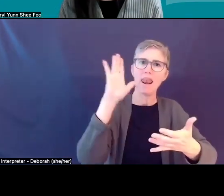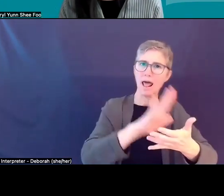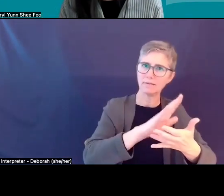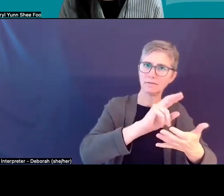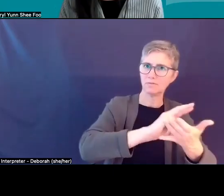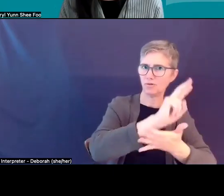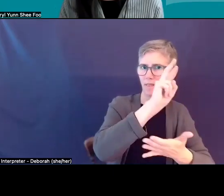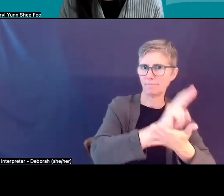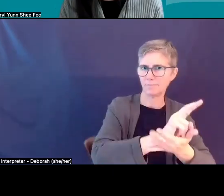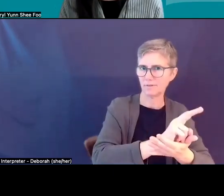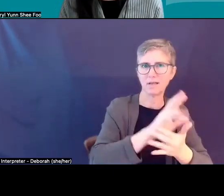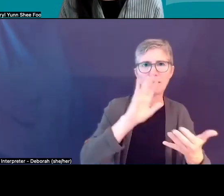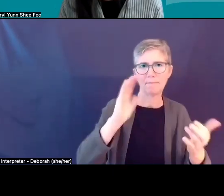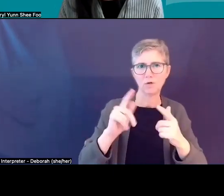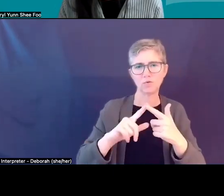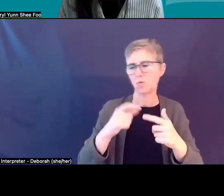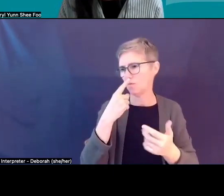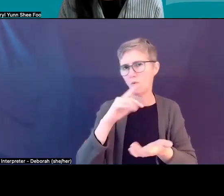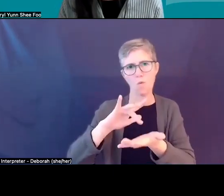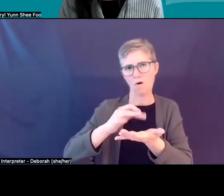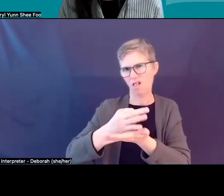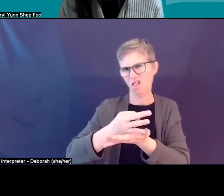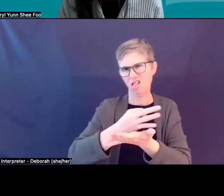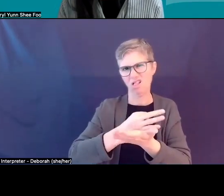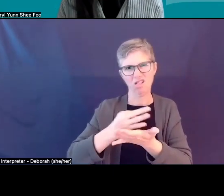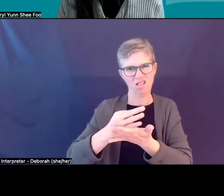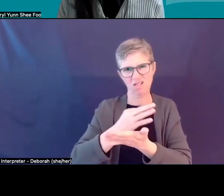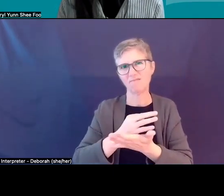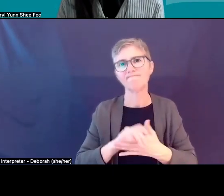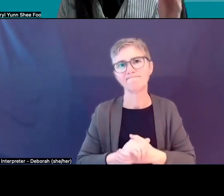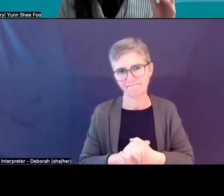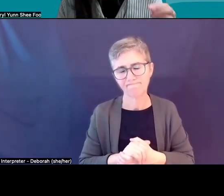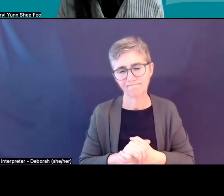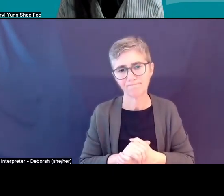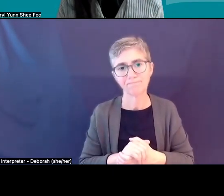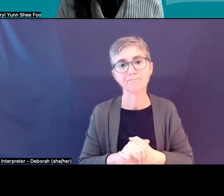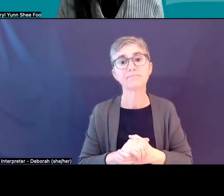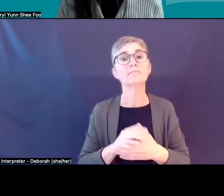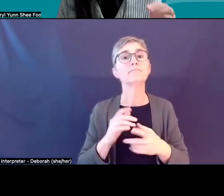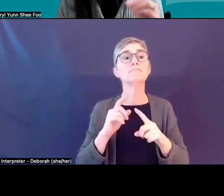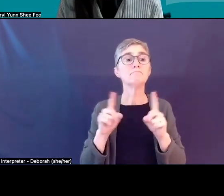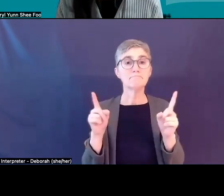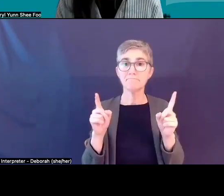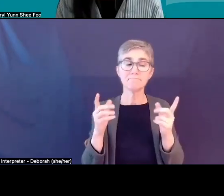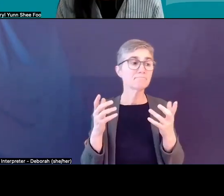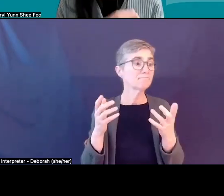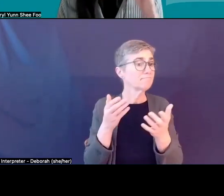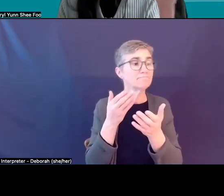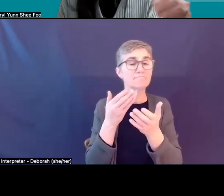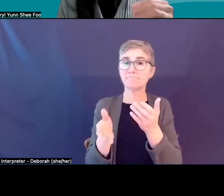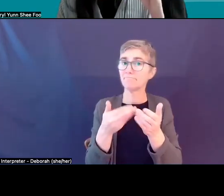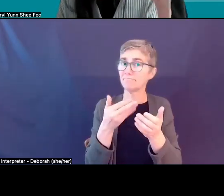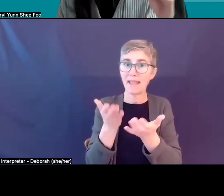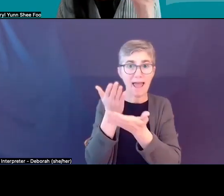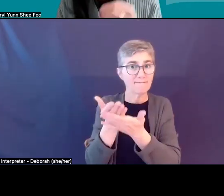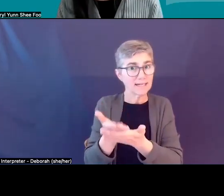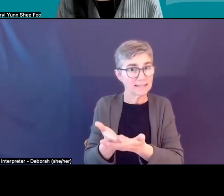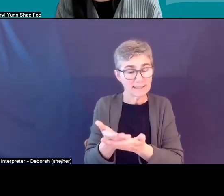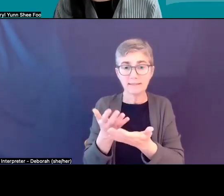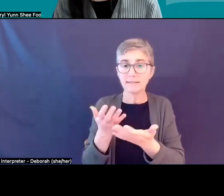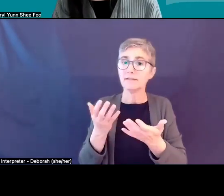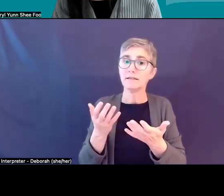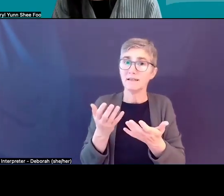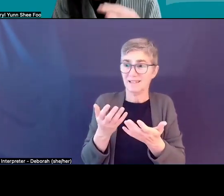compared to the oral forms. Next slide. But despite the evidence, as well as the more